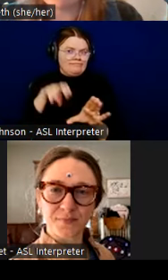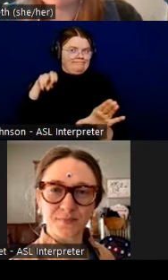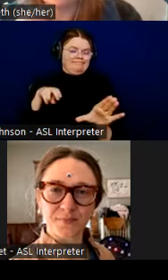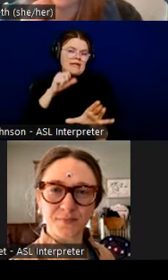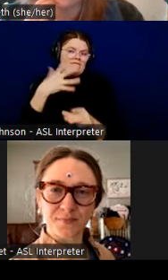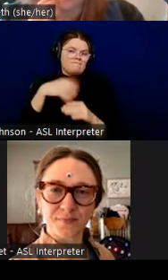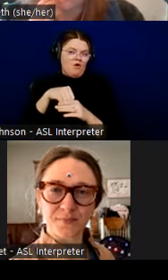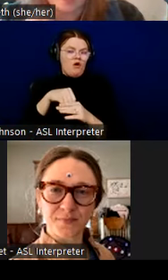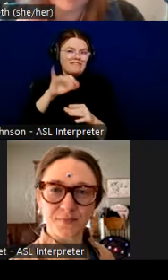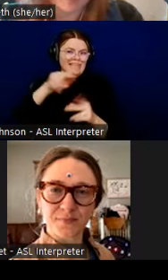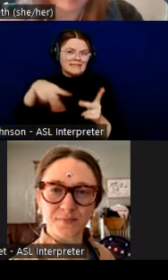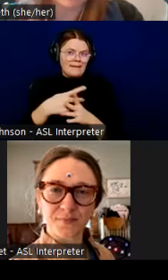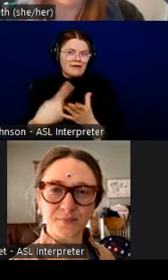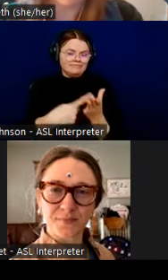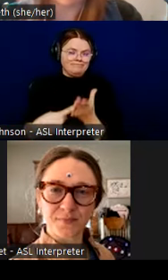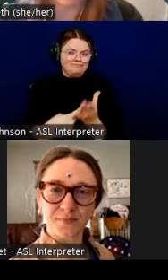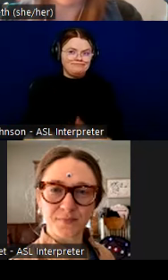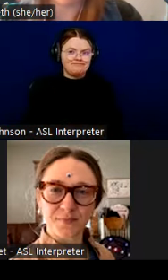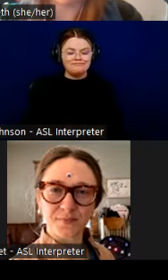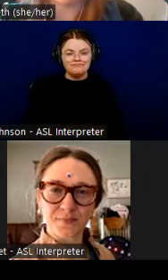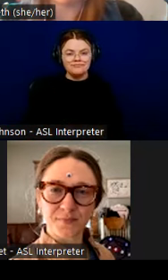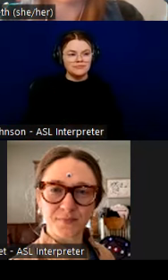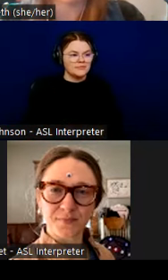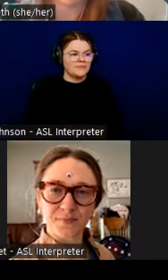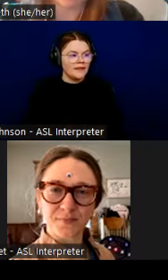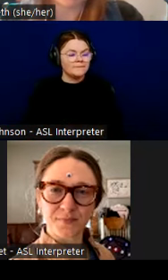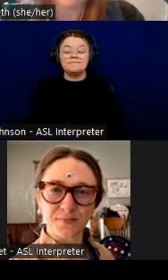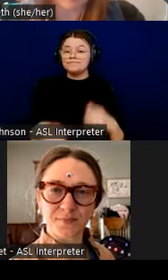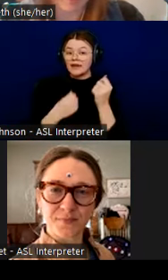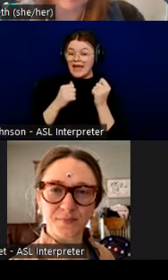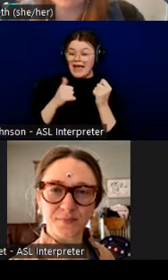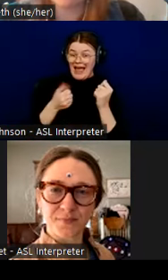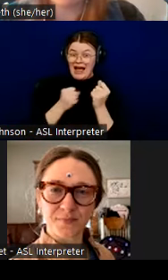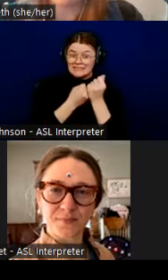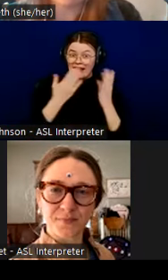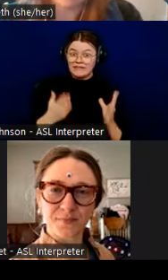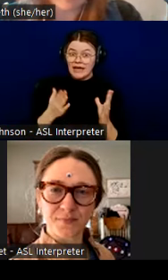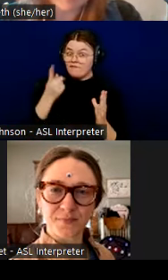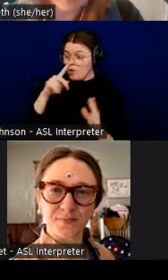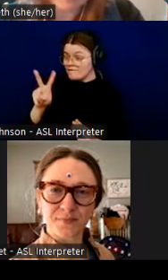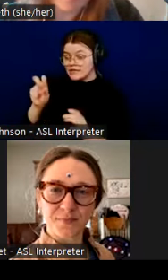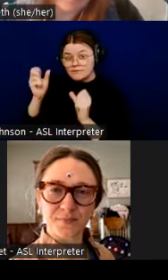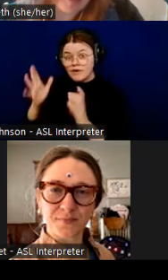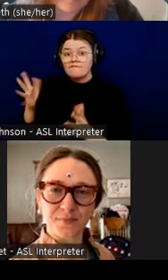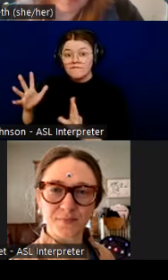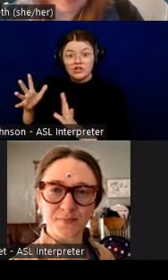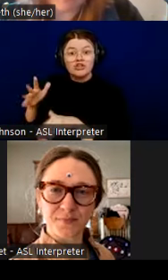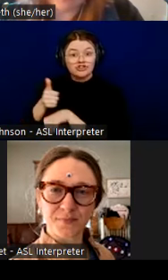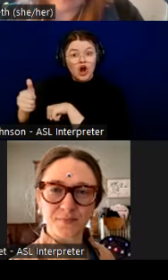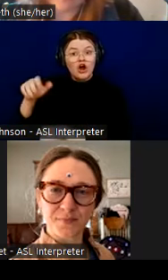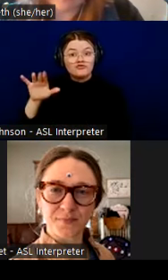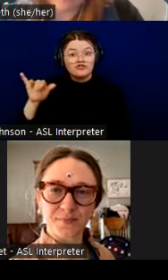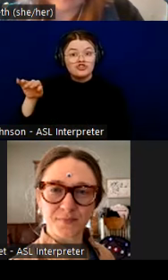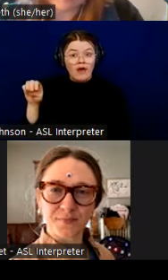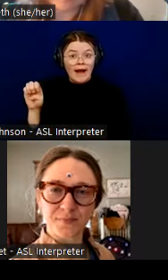Another thing that you can do as an advocate for a victim survivor who's been charged with a crime is to safety plan around the possibility